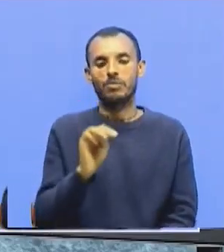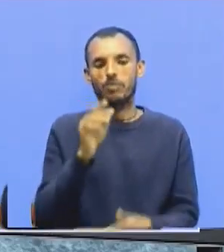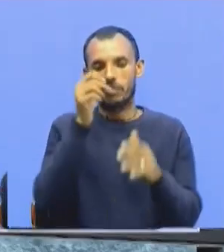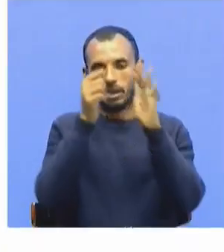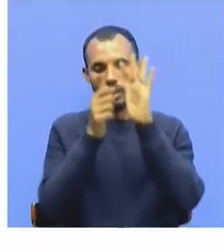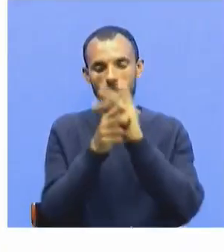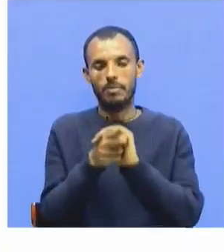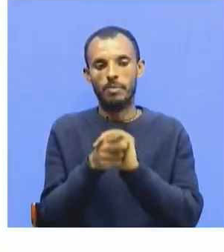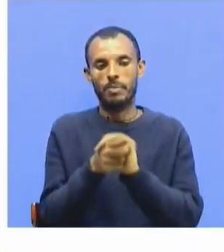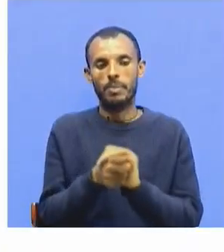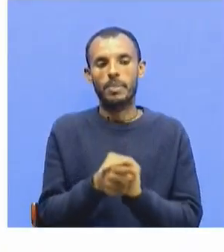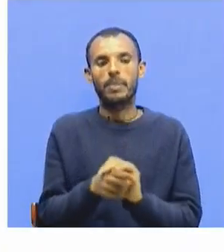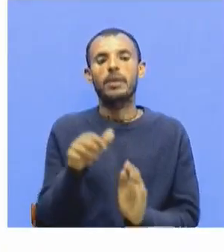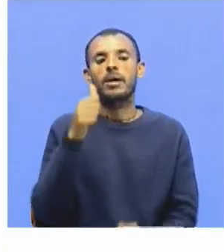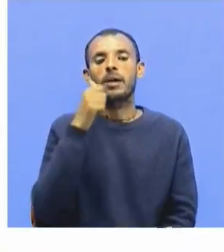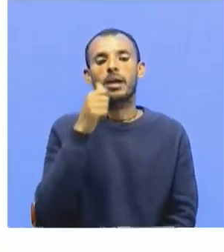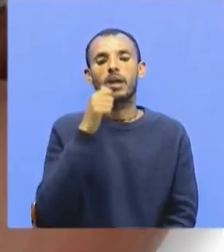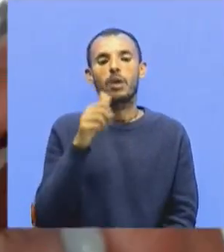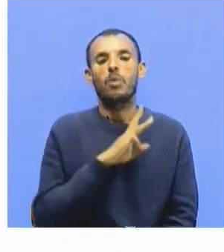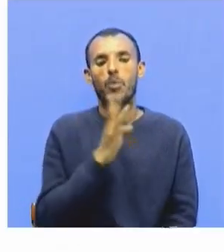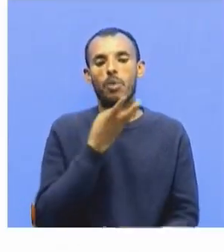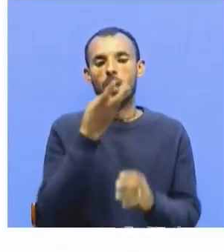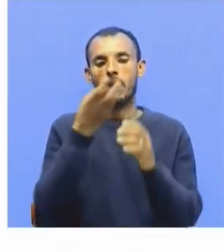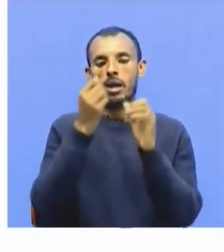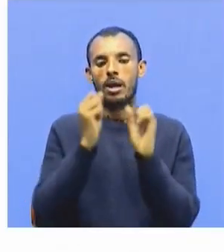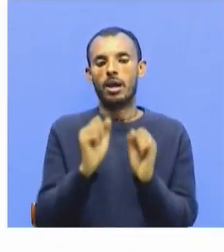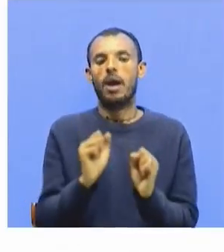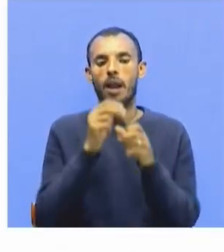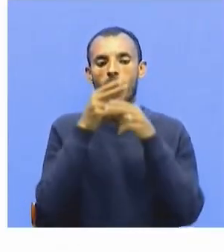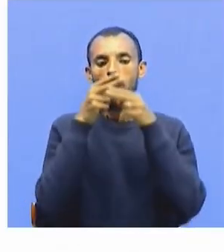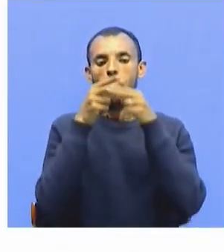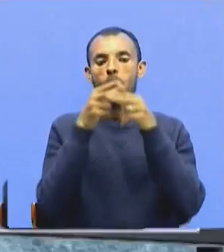for a girl, we can call,